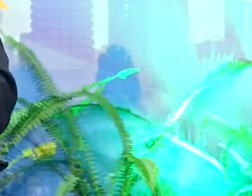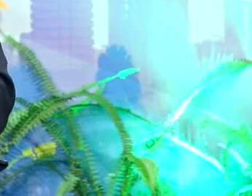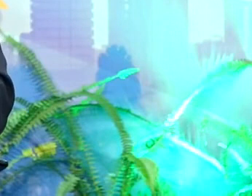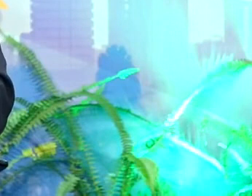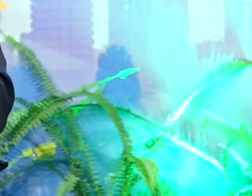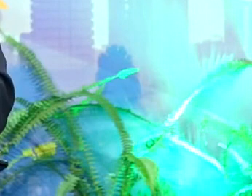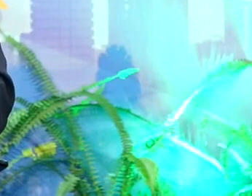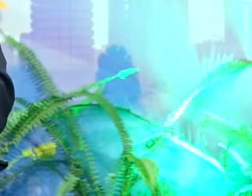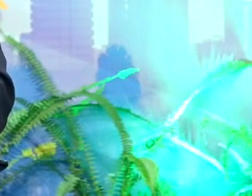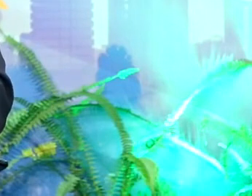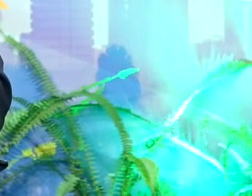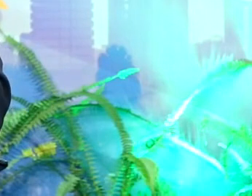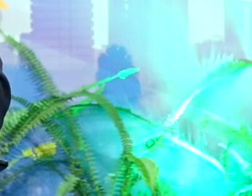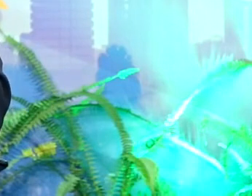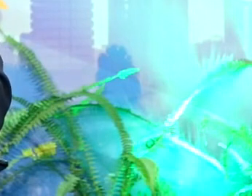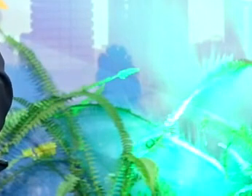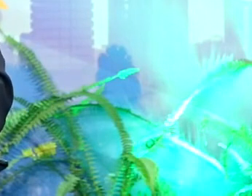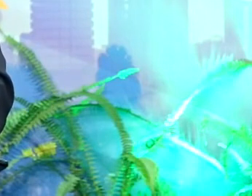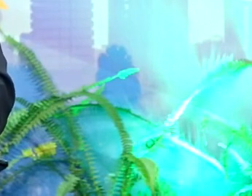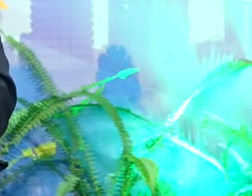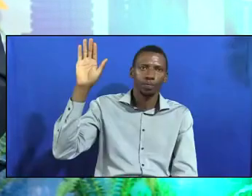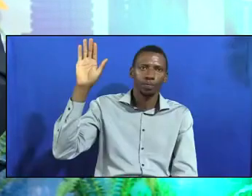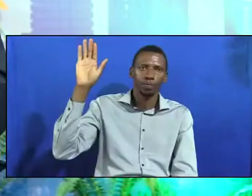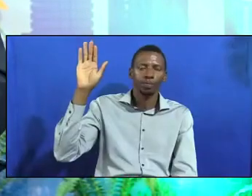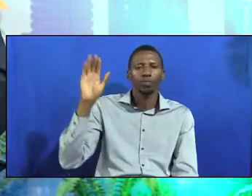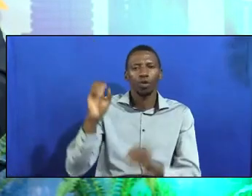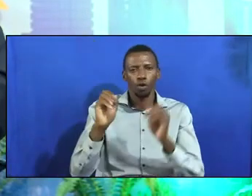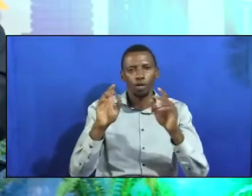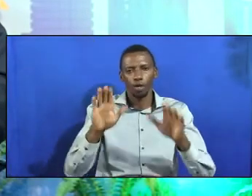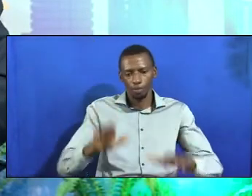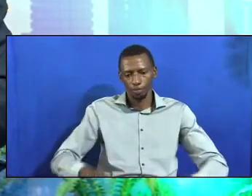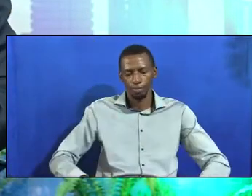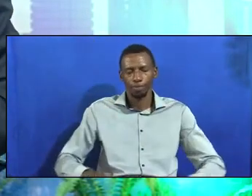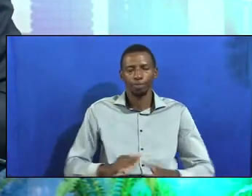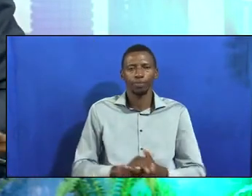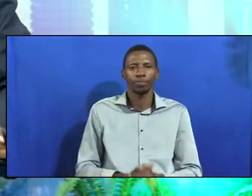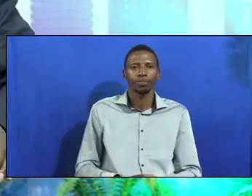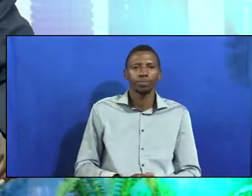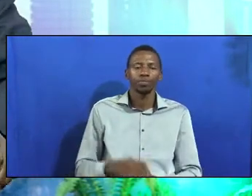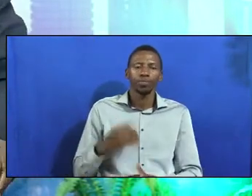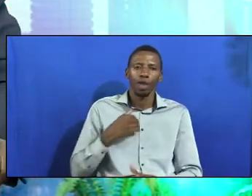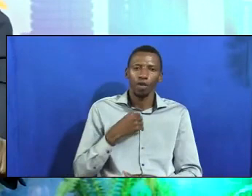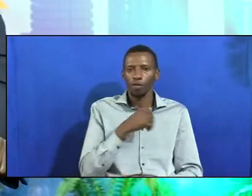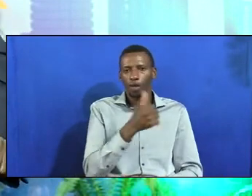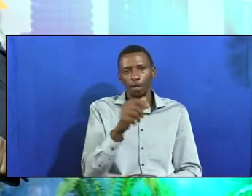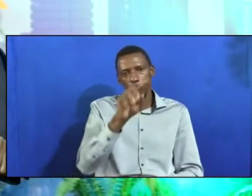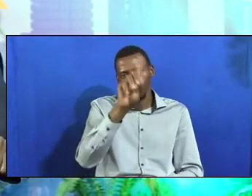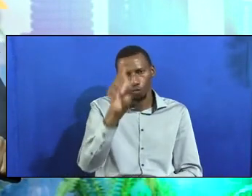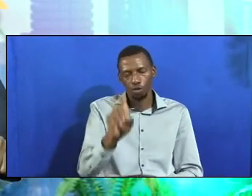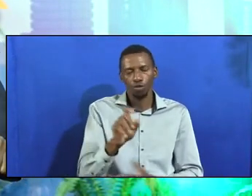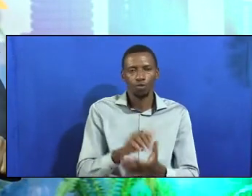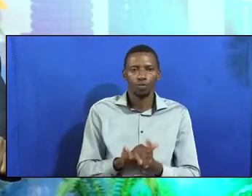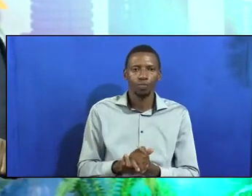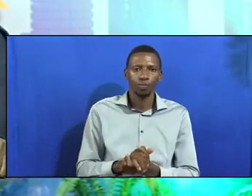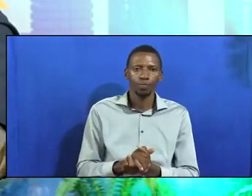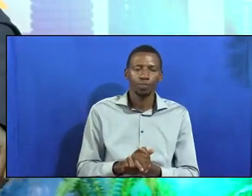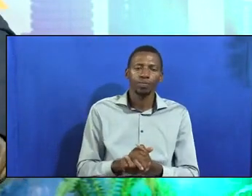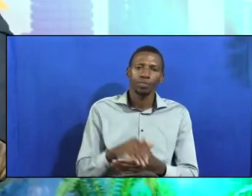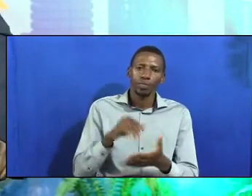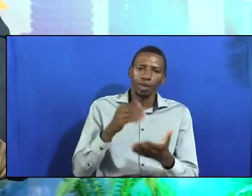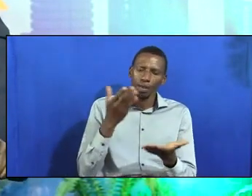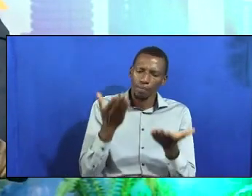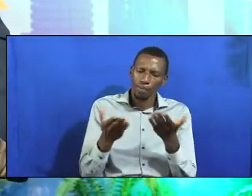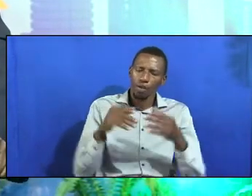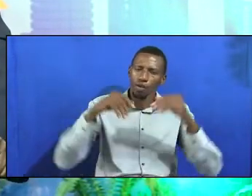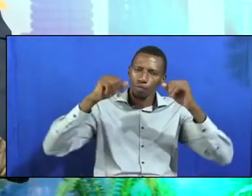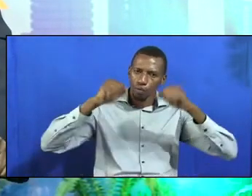want that deliverance. Okay, hands down. I have another question. It is